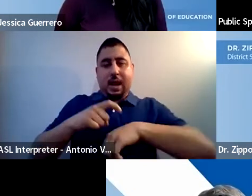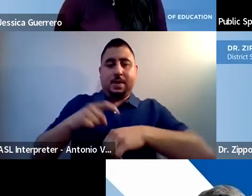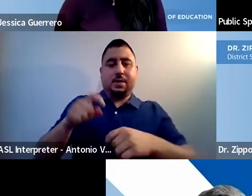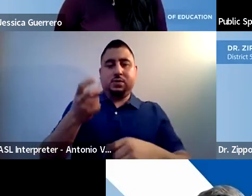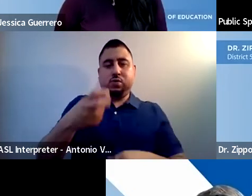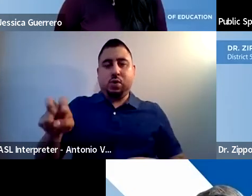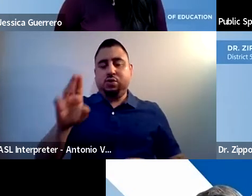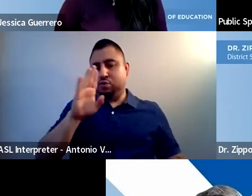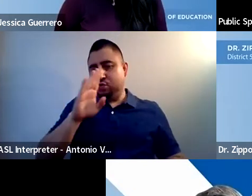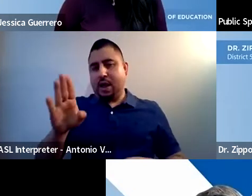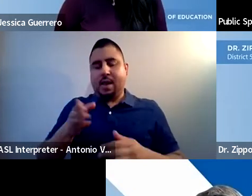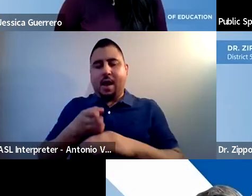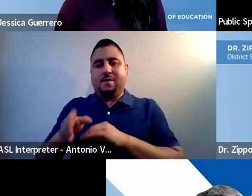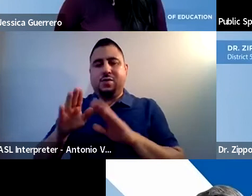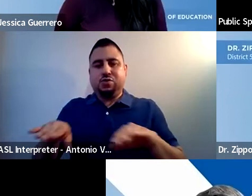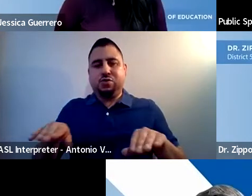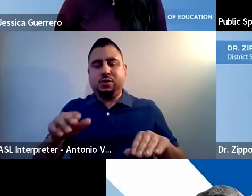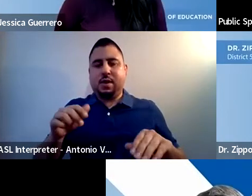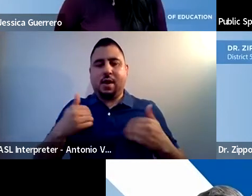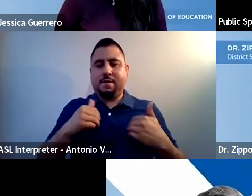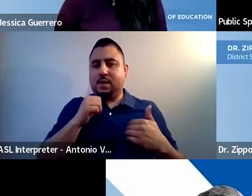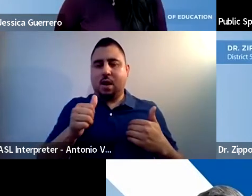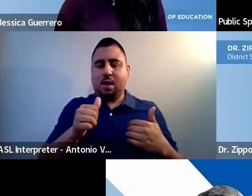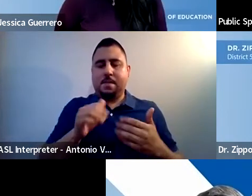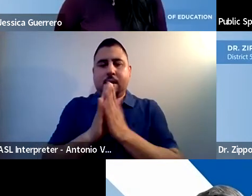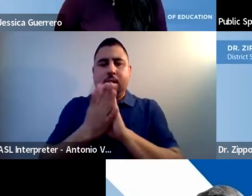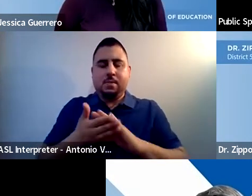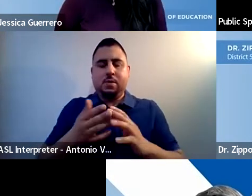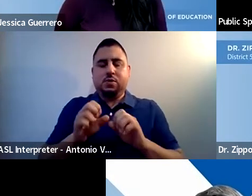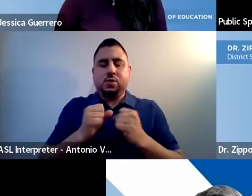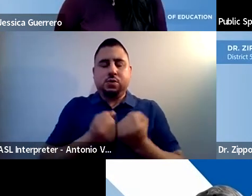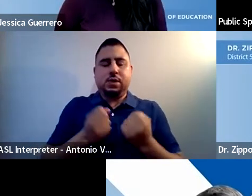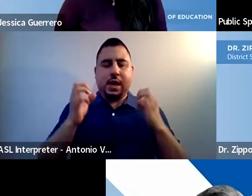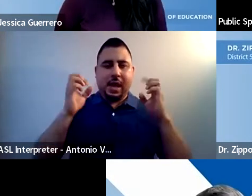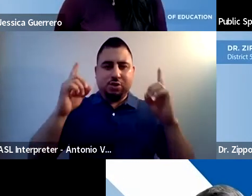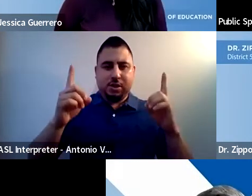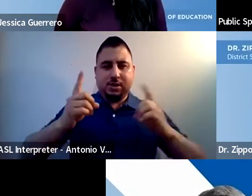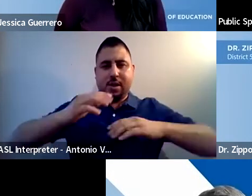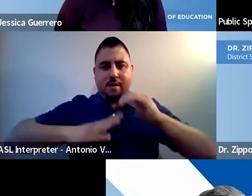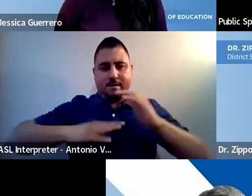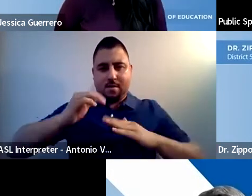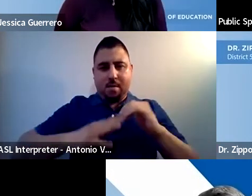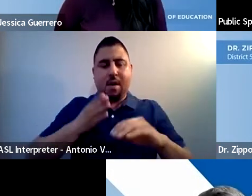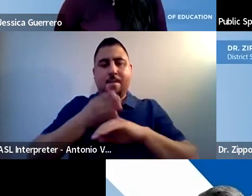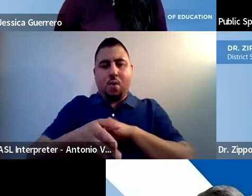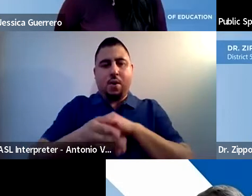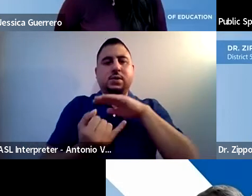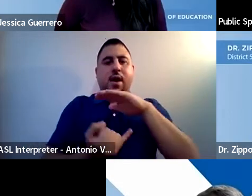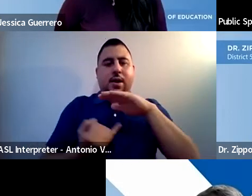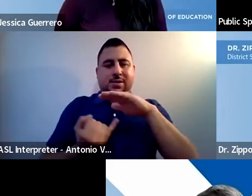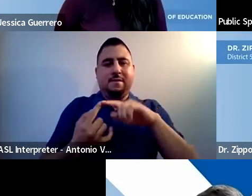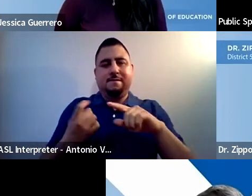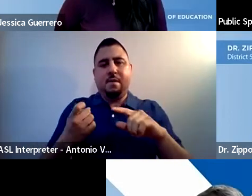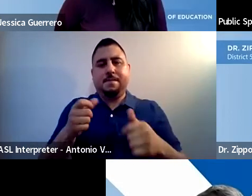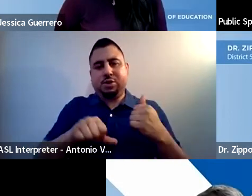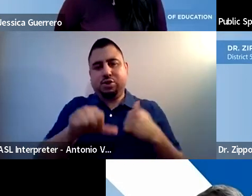switch directly after the children having gotten socially and educationally comfortable post-isolation from one